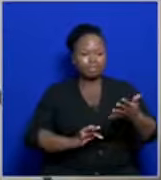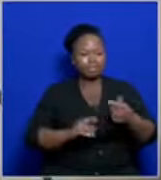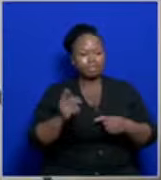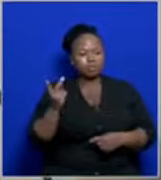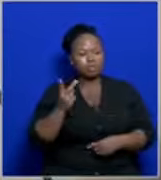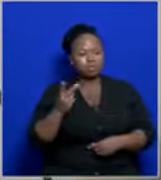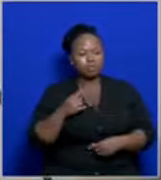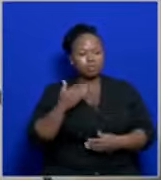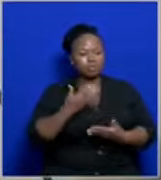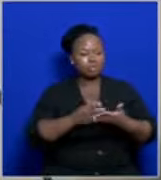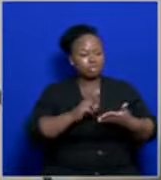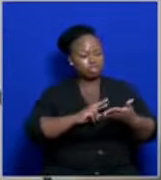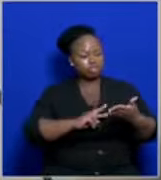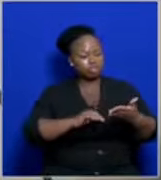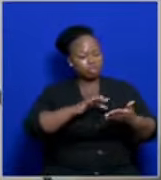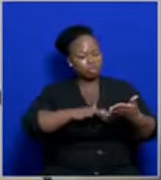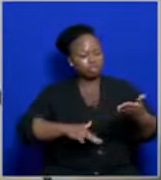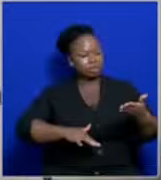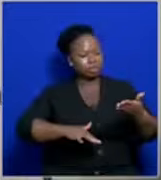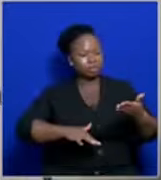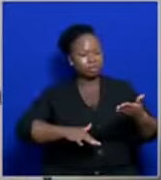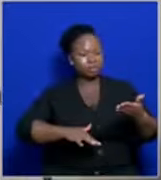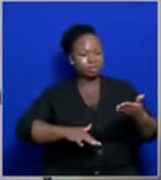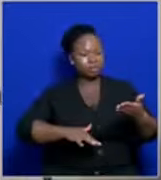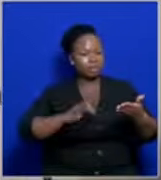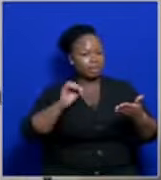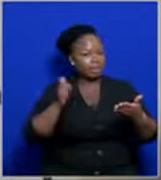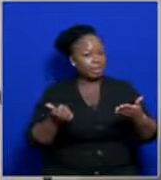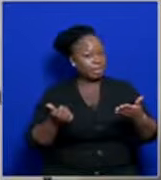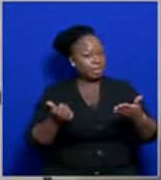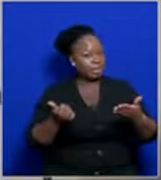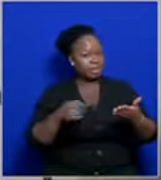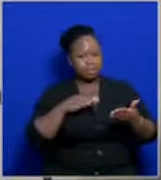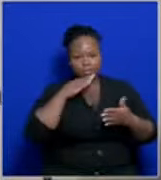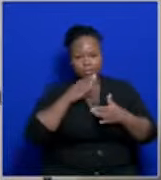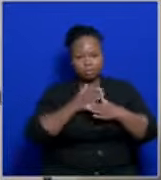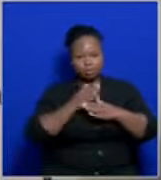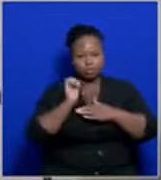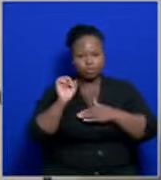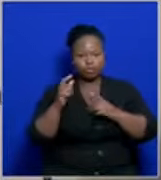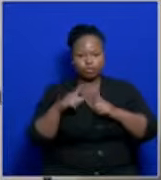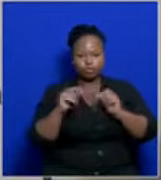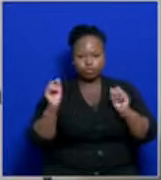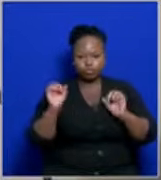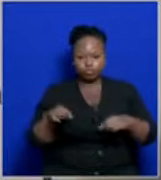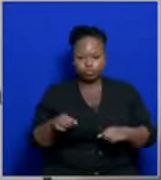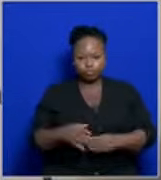and that completes your work on this matter.